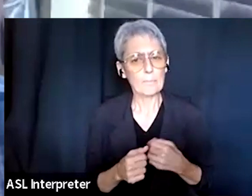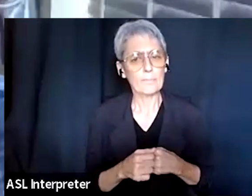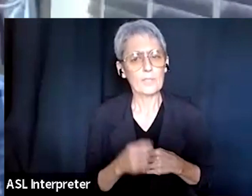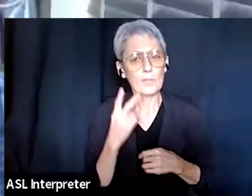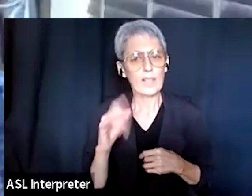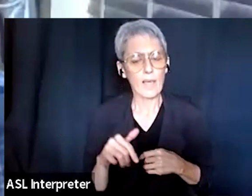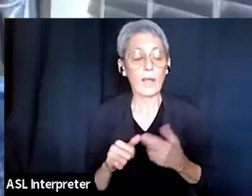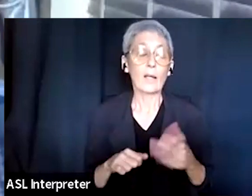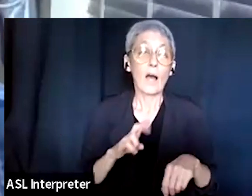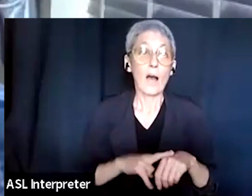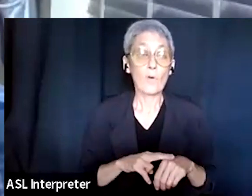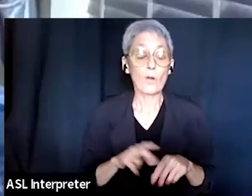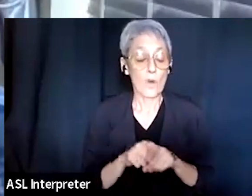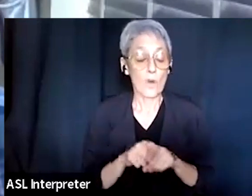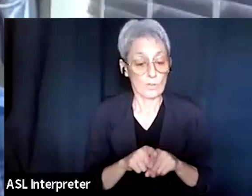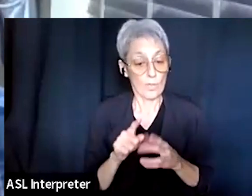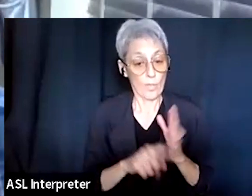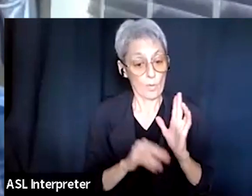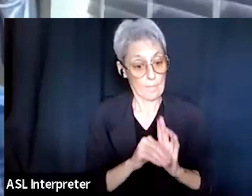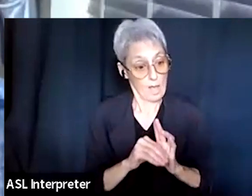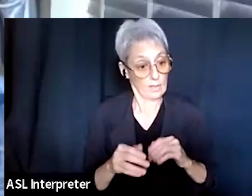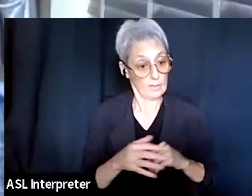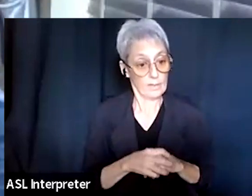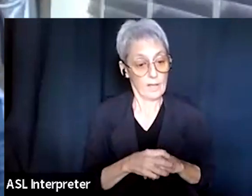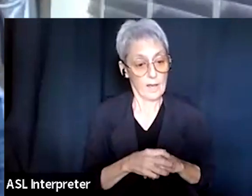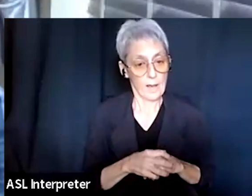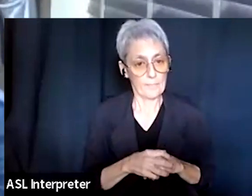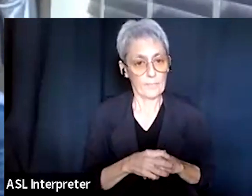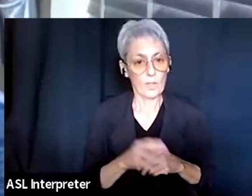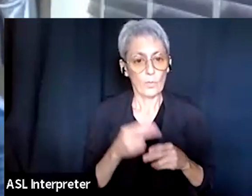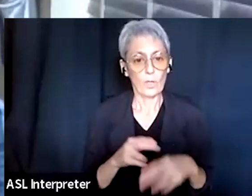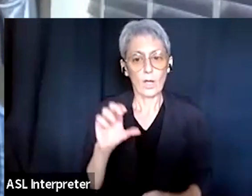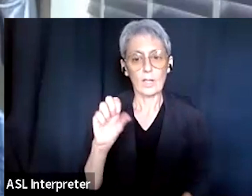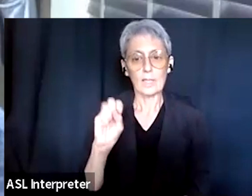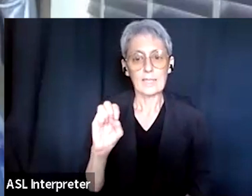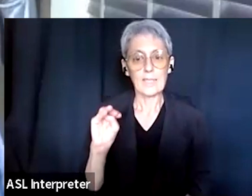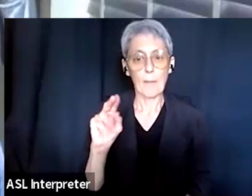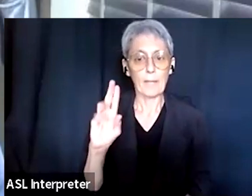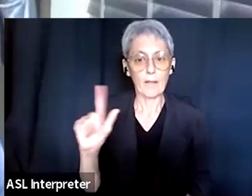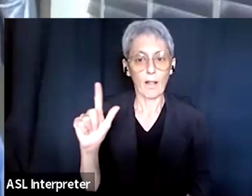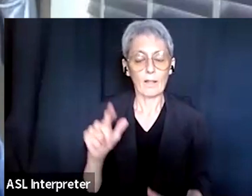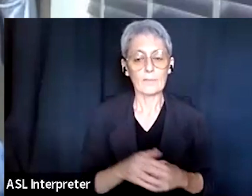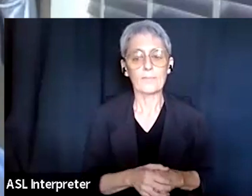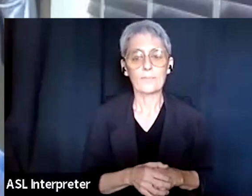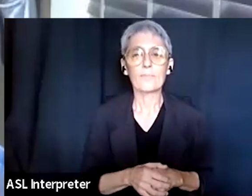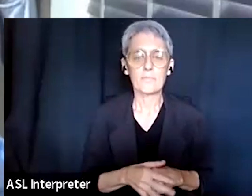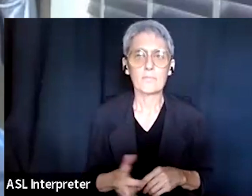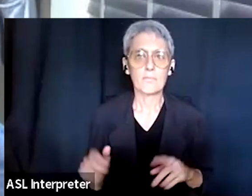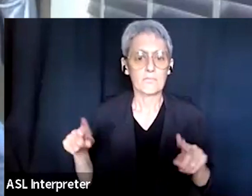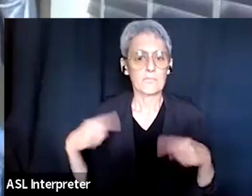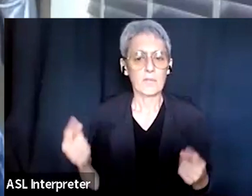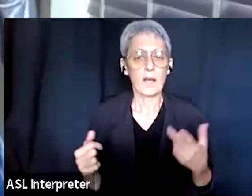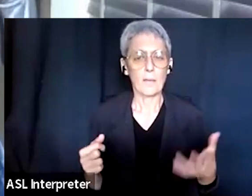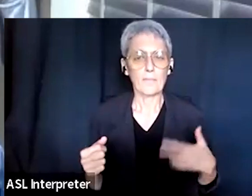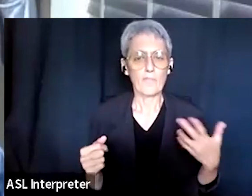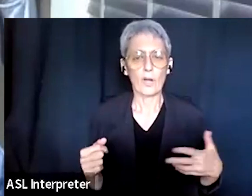the other thing about these models is they're what we would call seminal. So they've been around, for a long time. They've